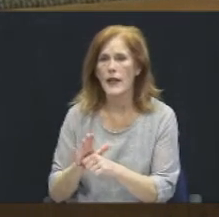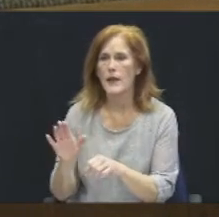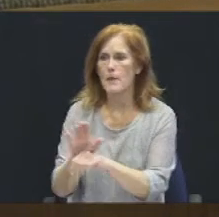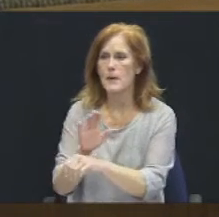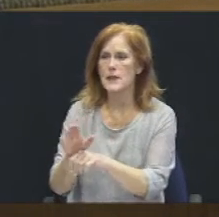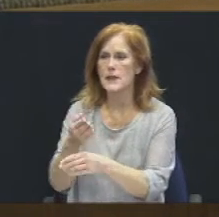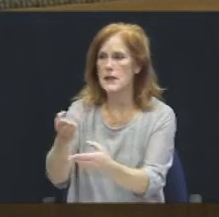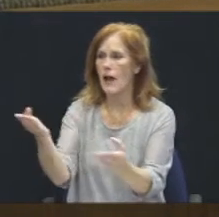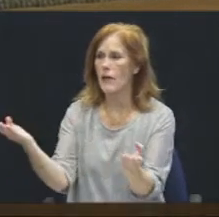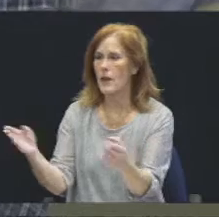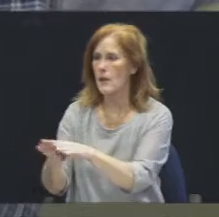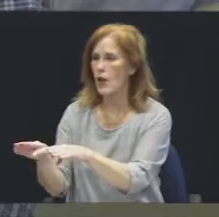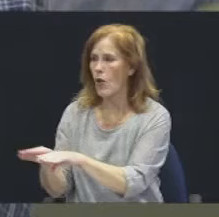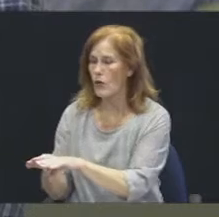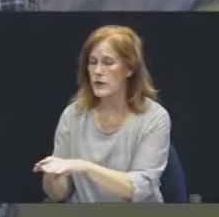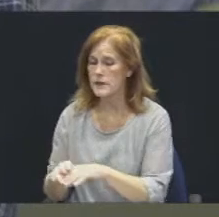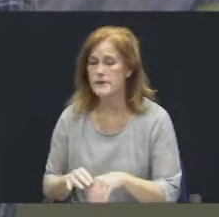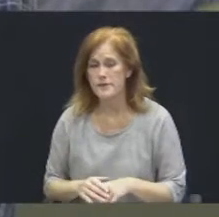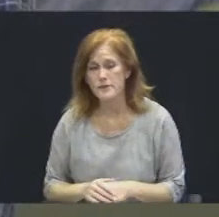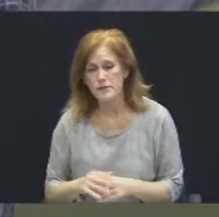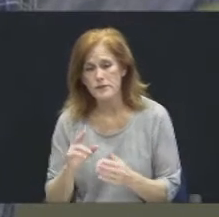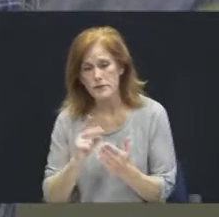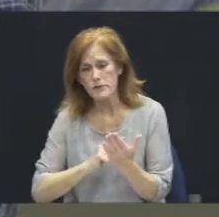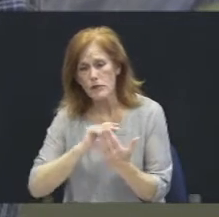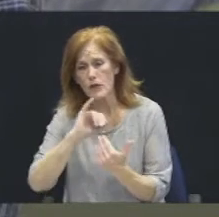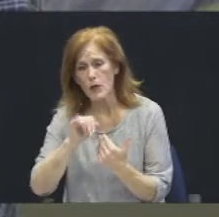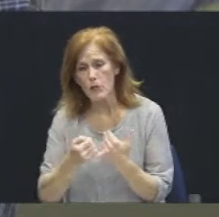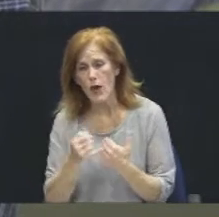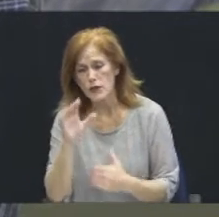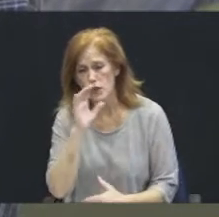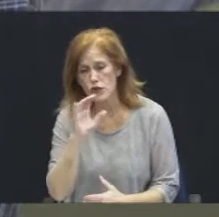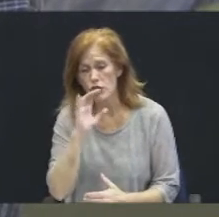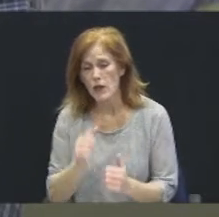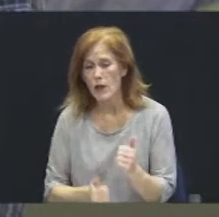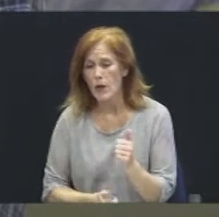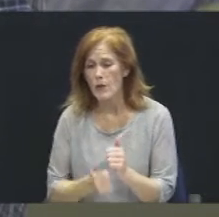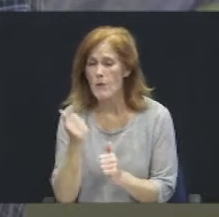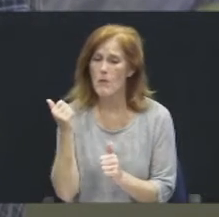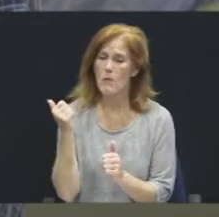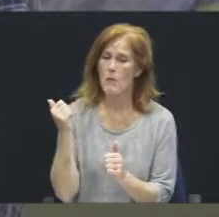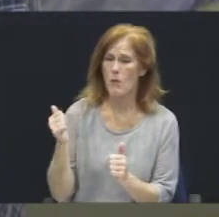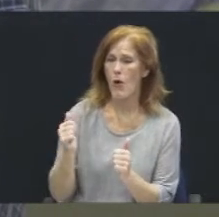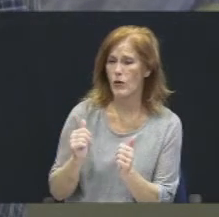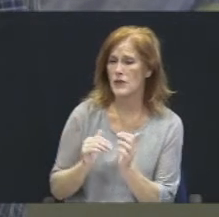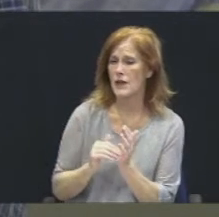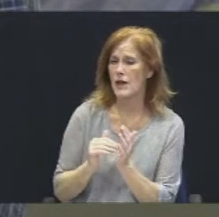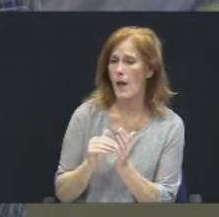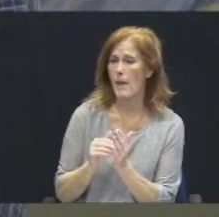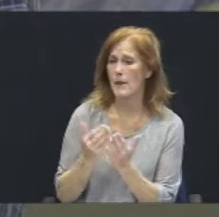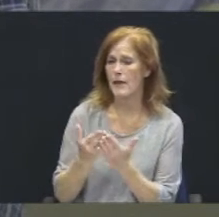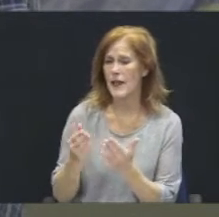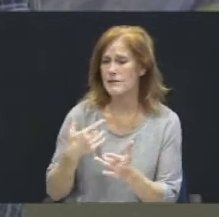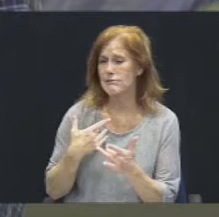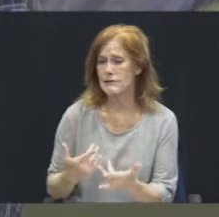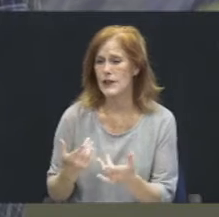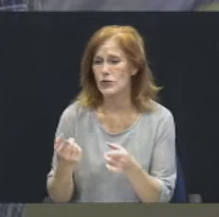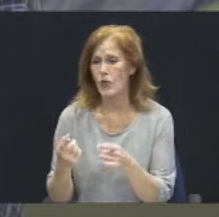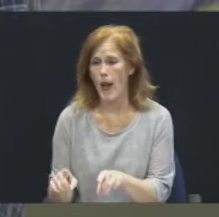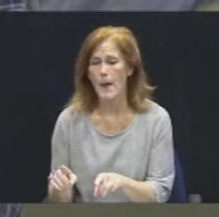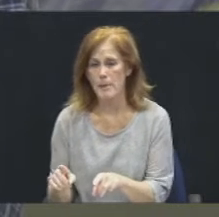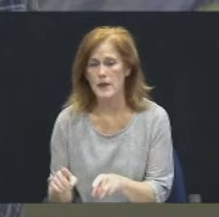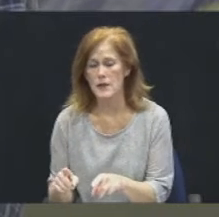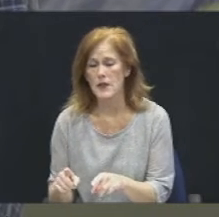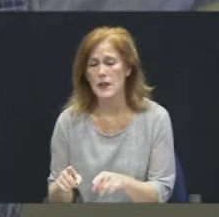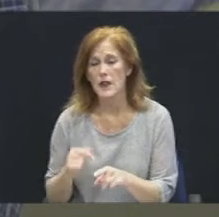So on the project search front, the most common thing that happens throughout